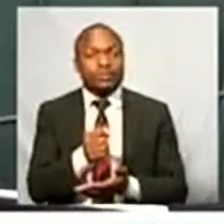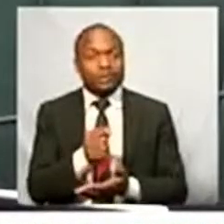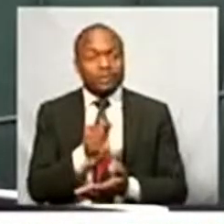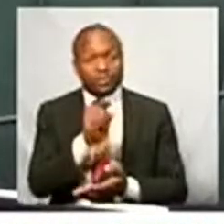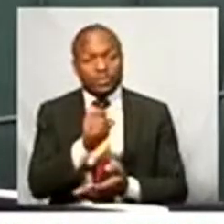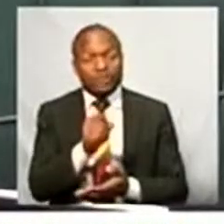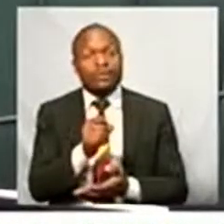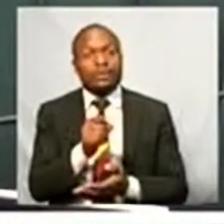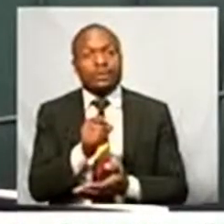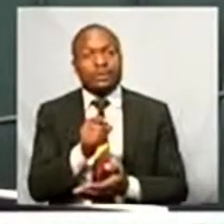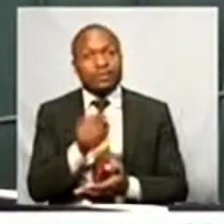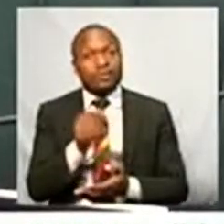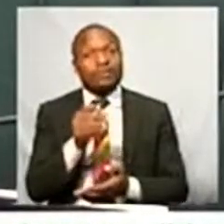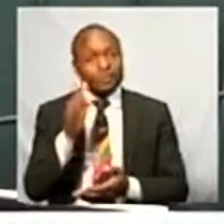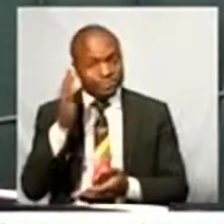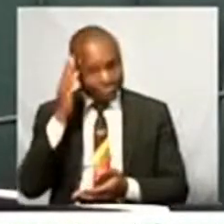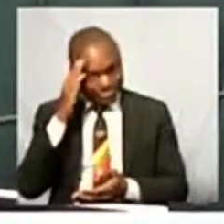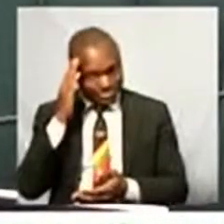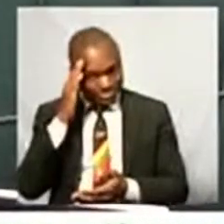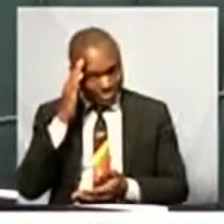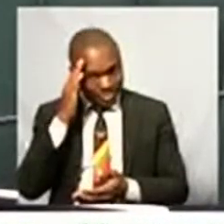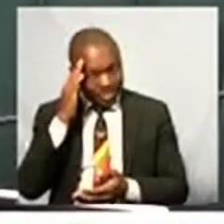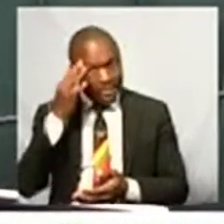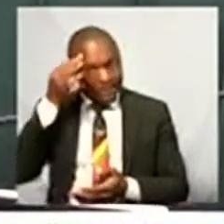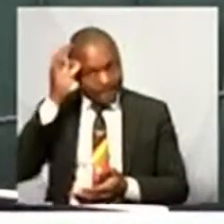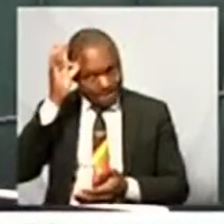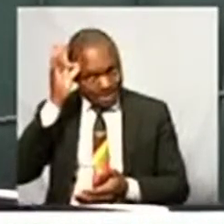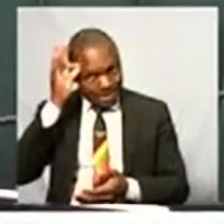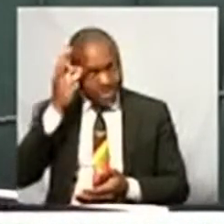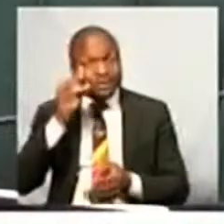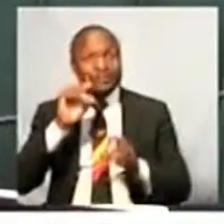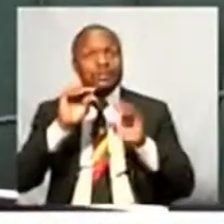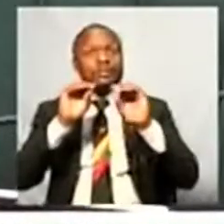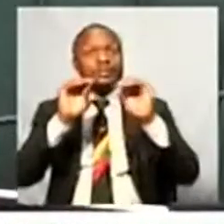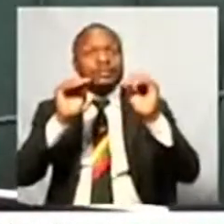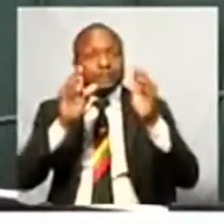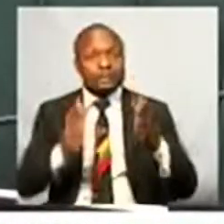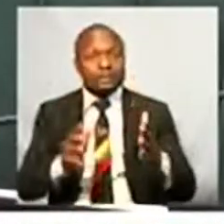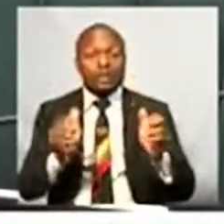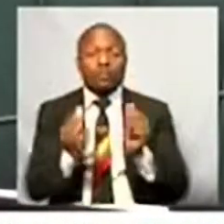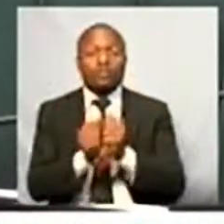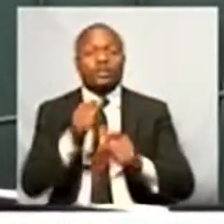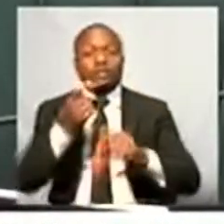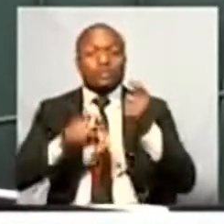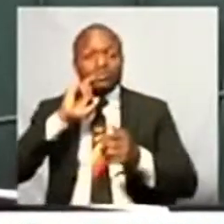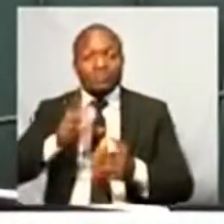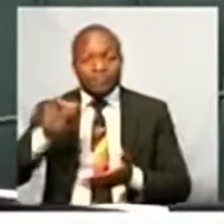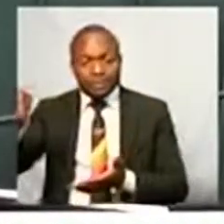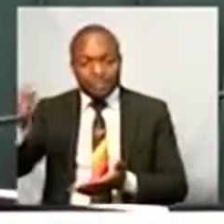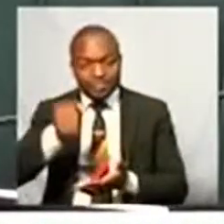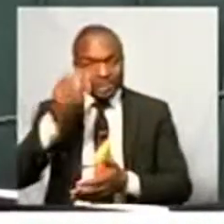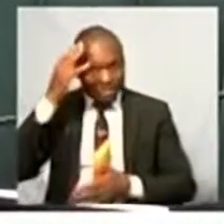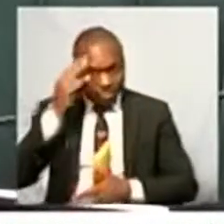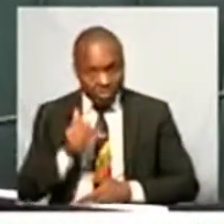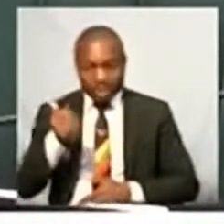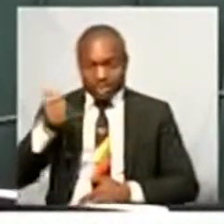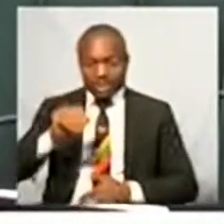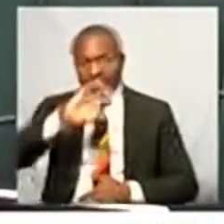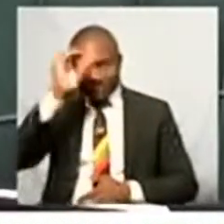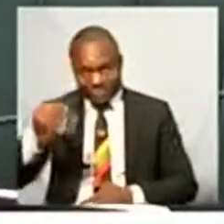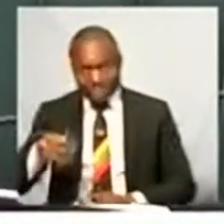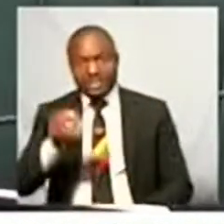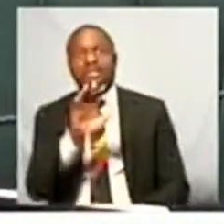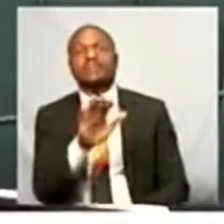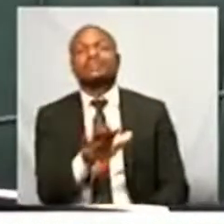into account, that some teachers should also be employed, those that are living with disability. That's why 10% is being contested, because even